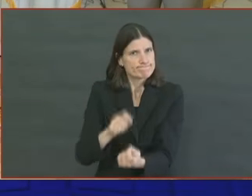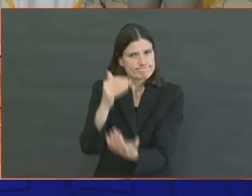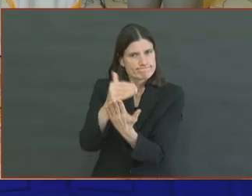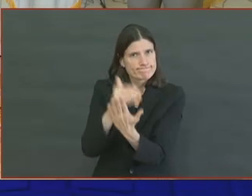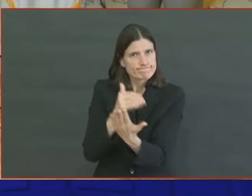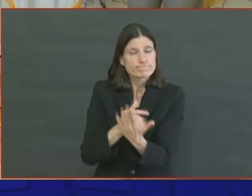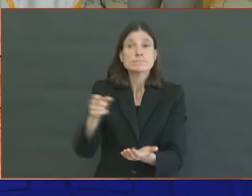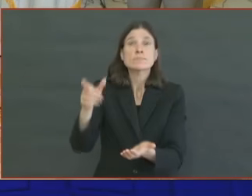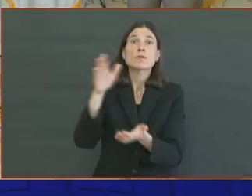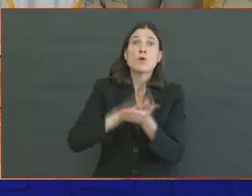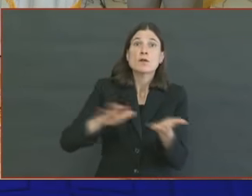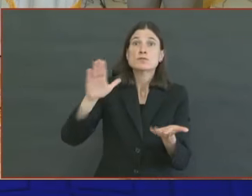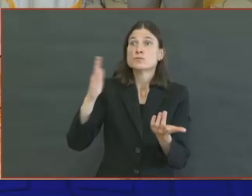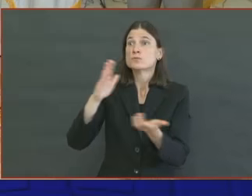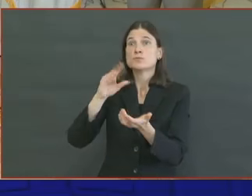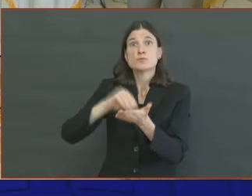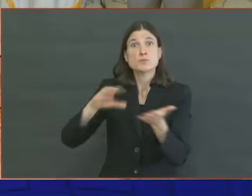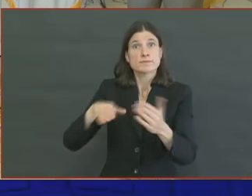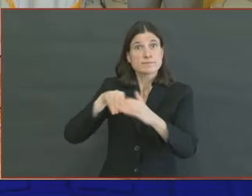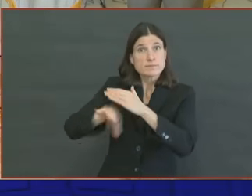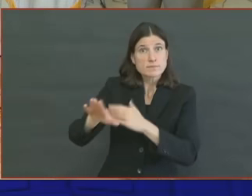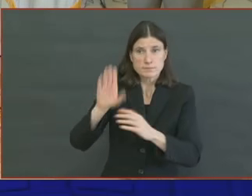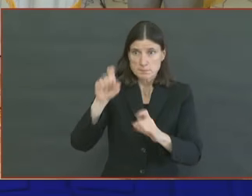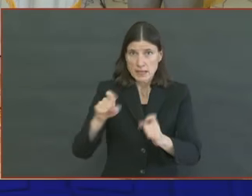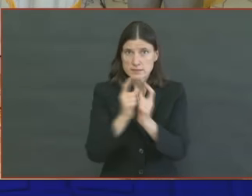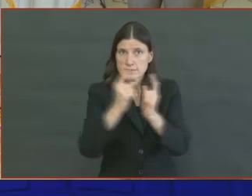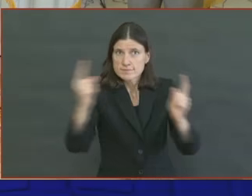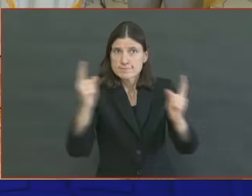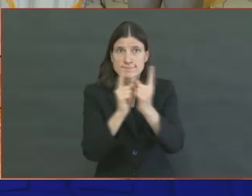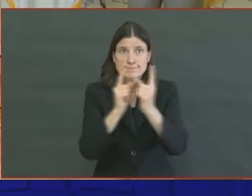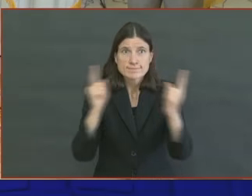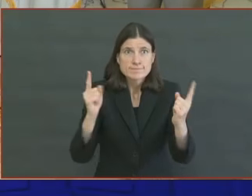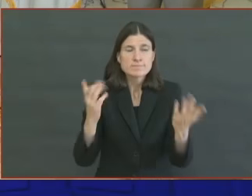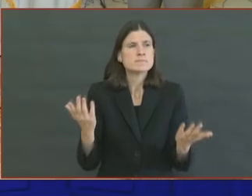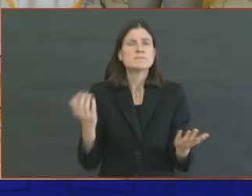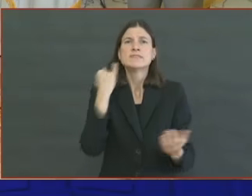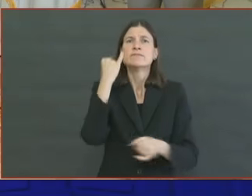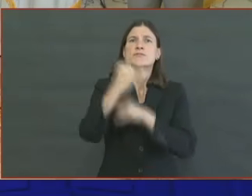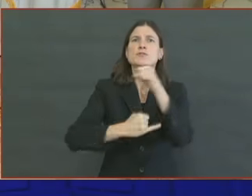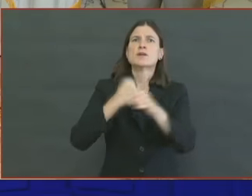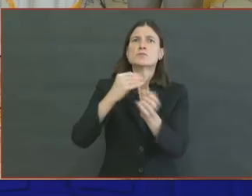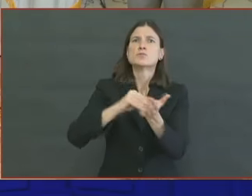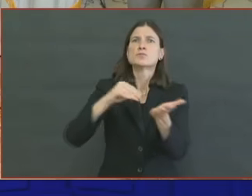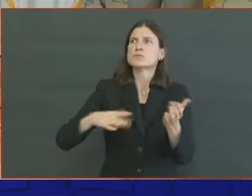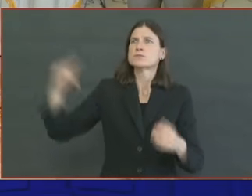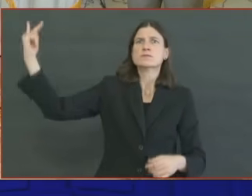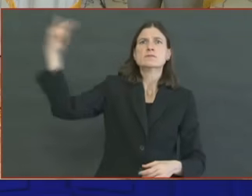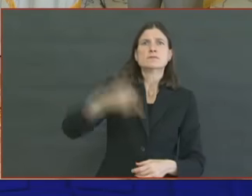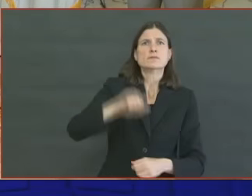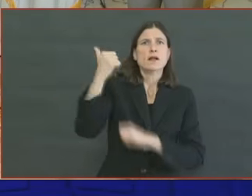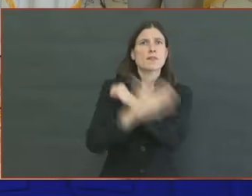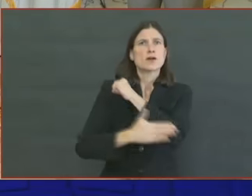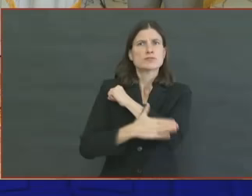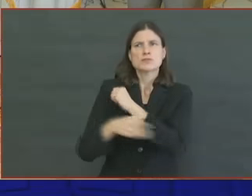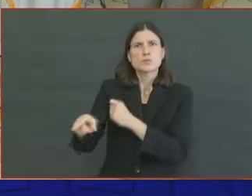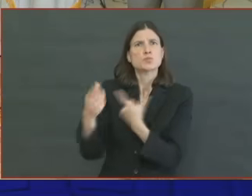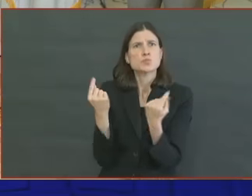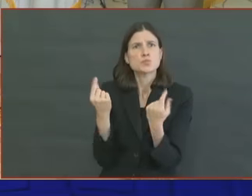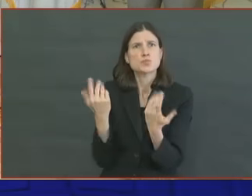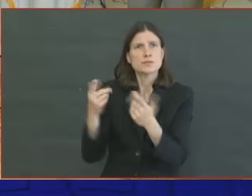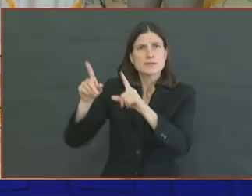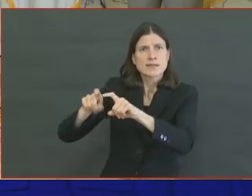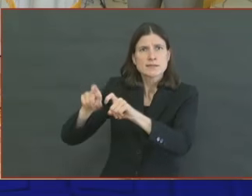testing, plans to deal with international students, sporting events, events outside of the